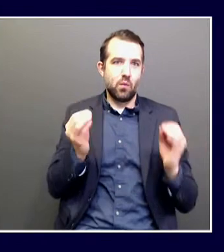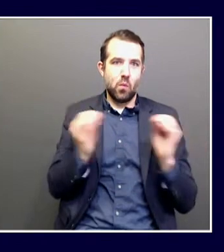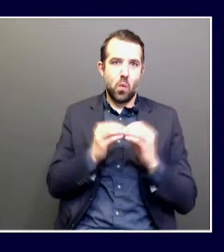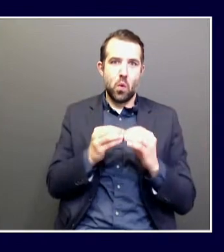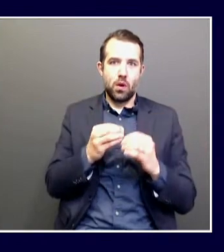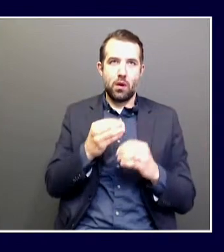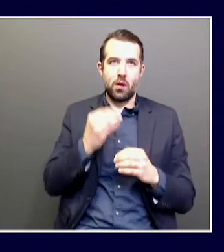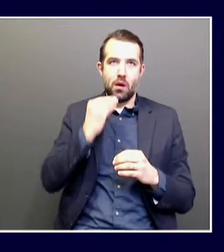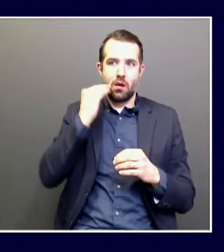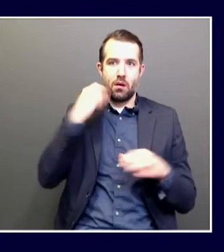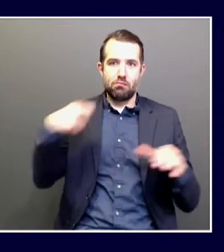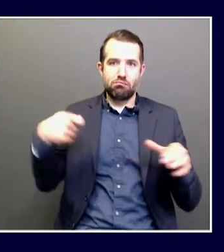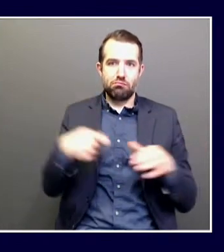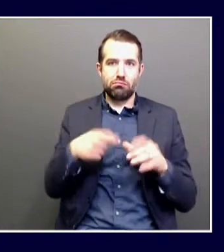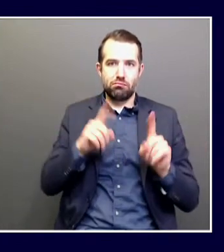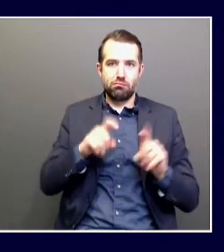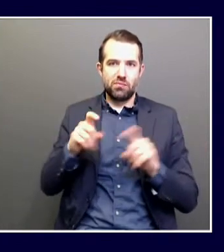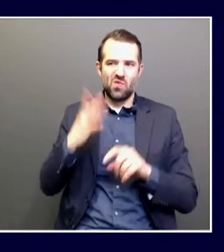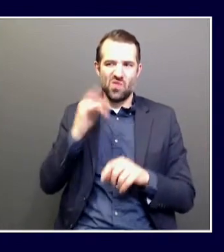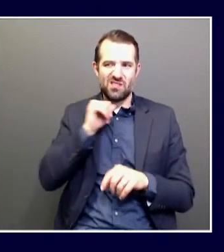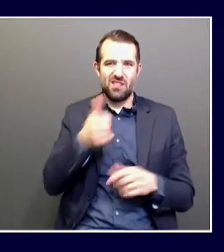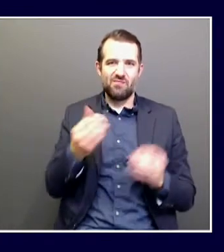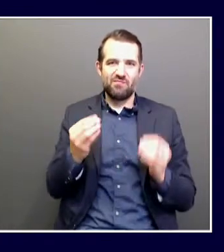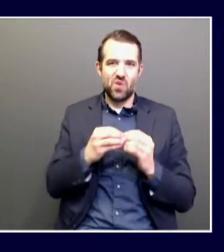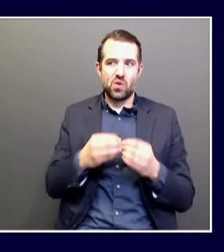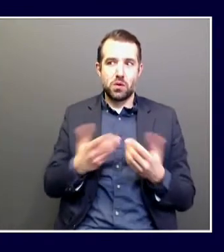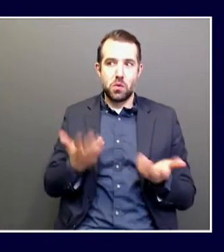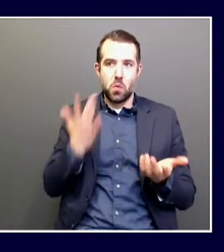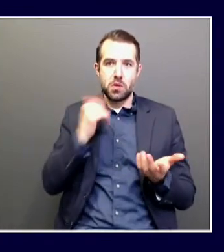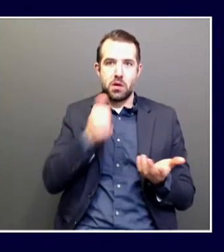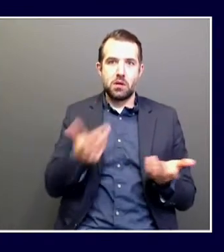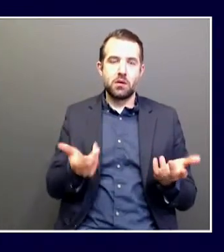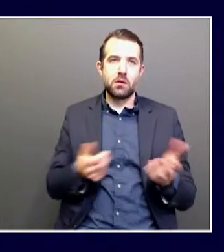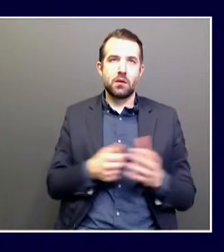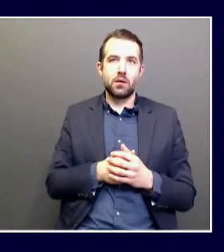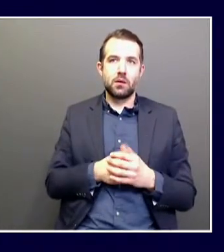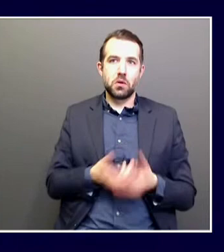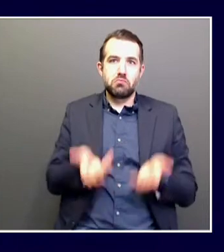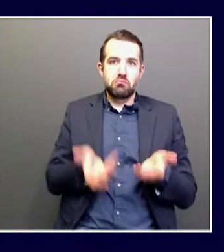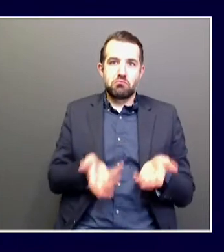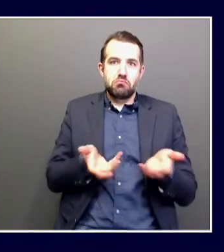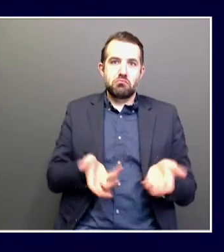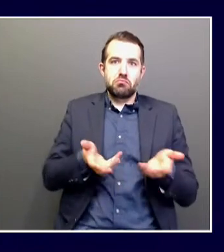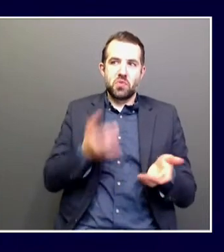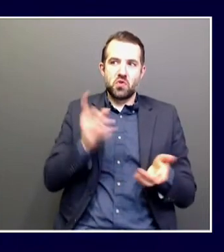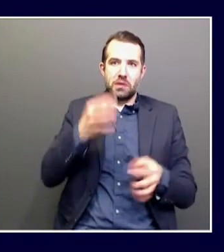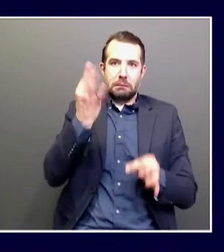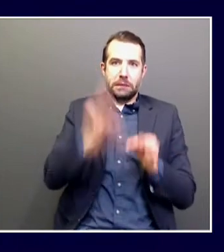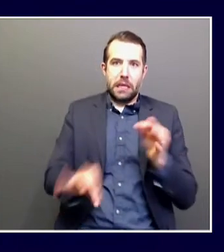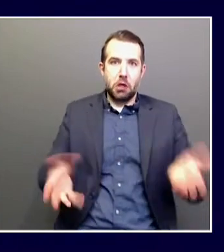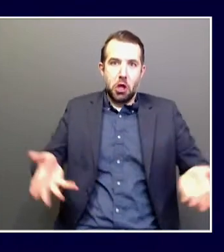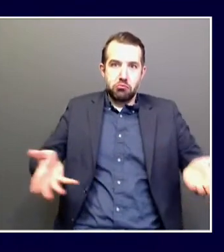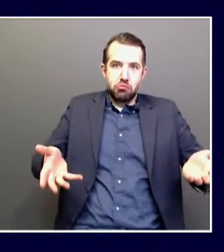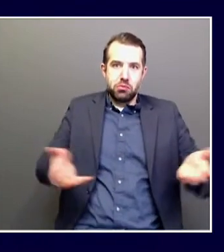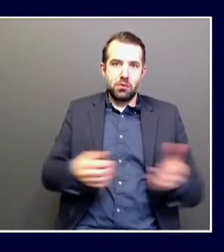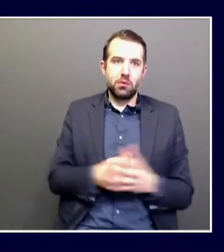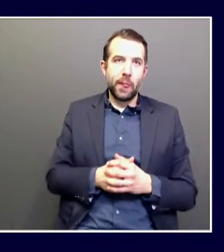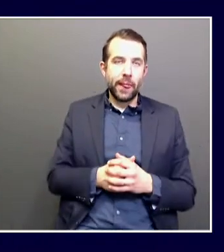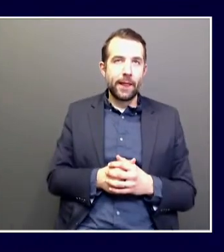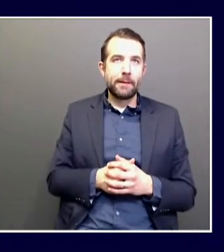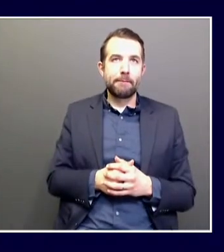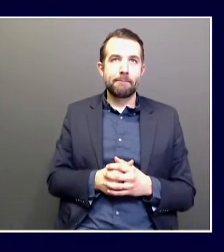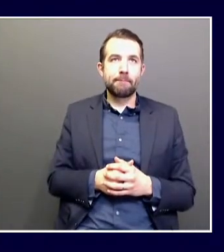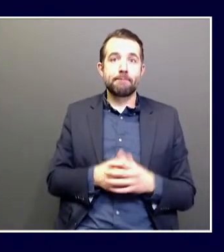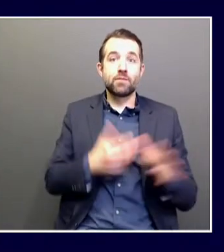staffing? Is it supply? I'm just hoping you could provide some insight. Sure. So on the rapid tests, much of that, as you